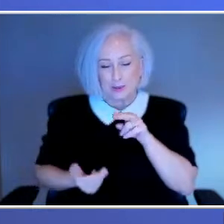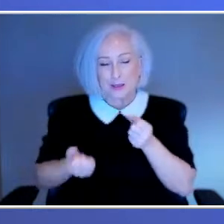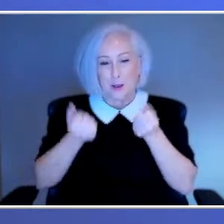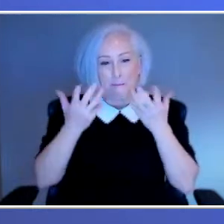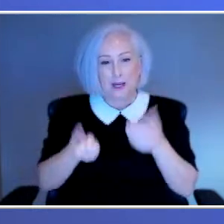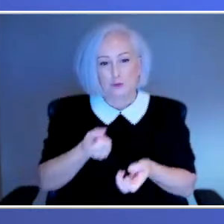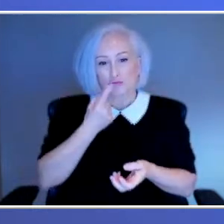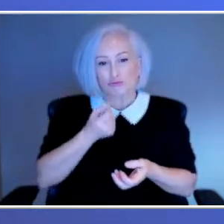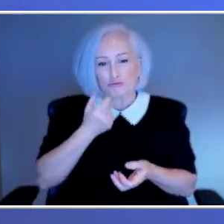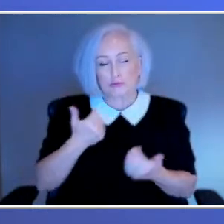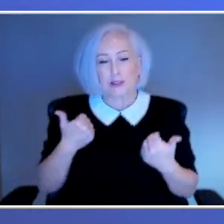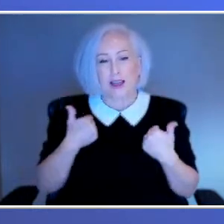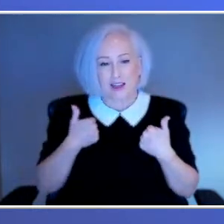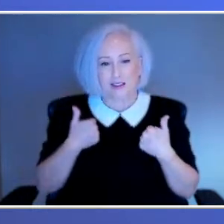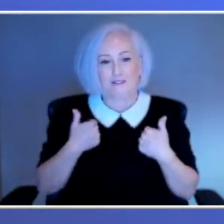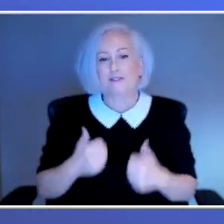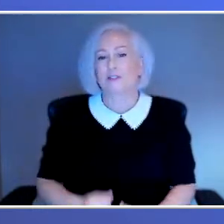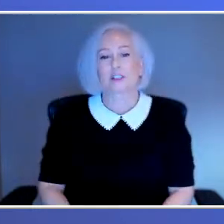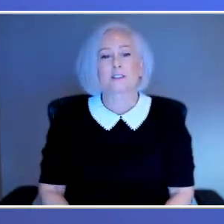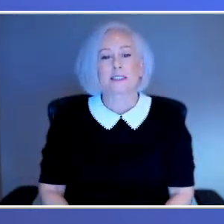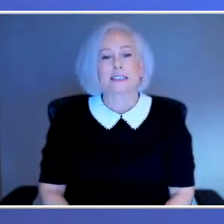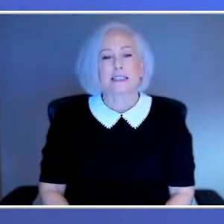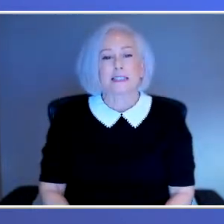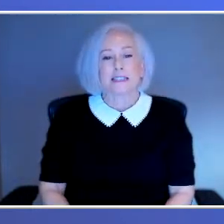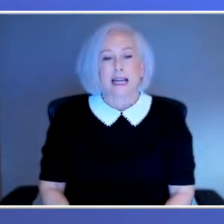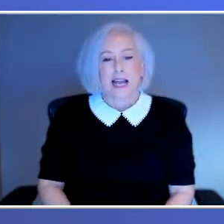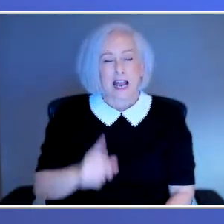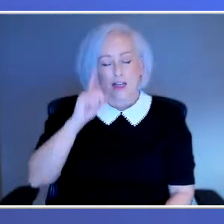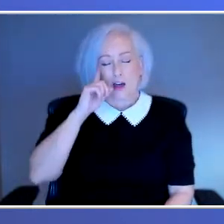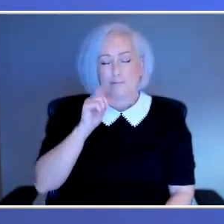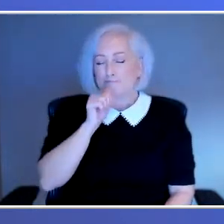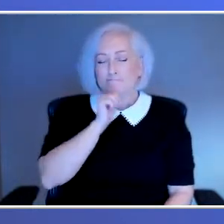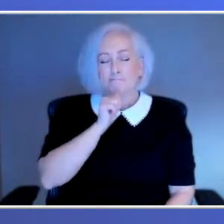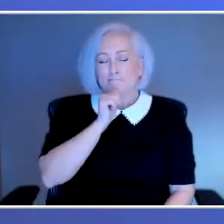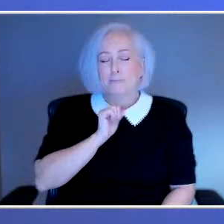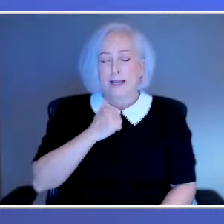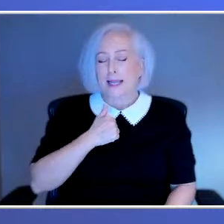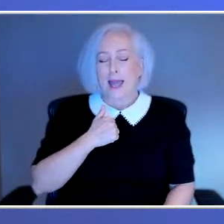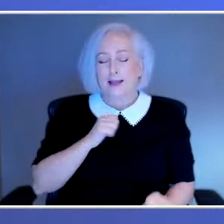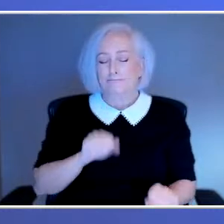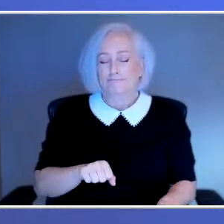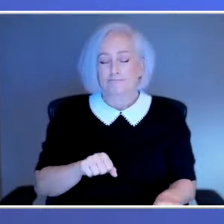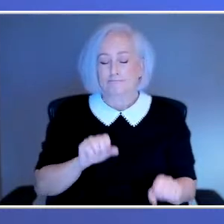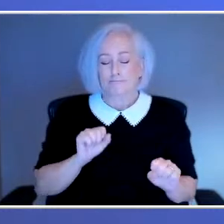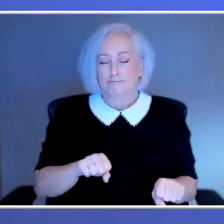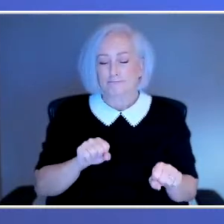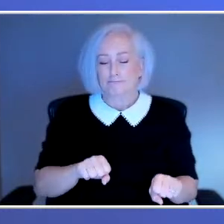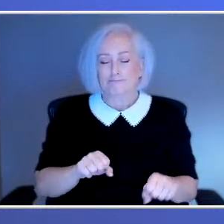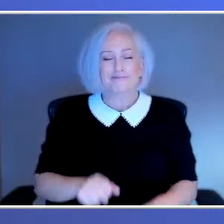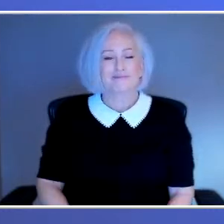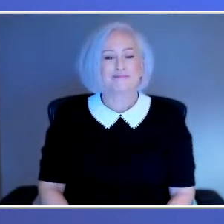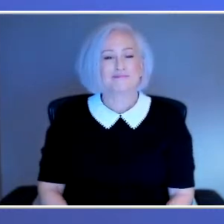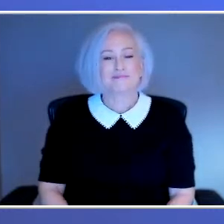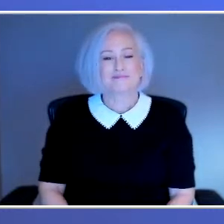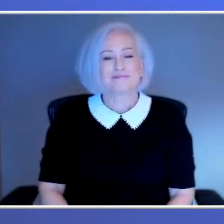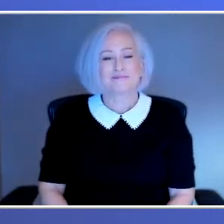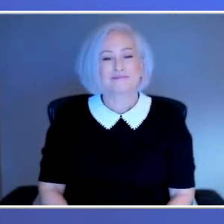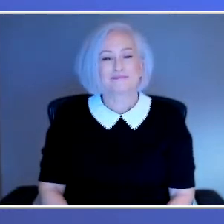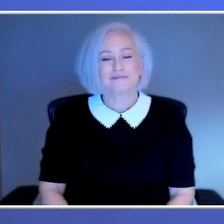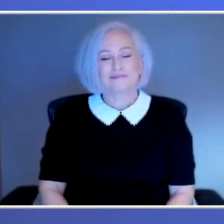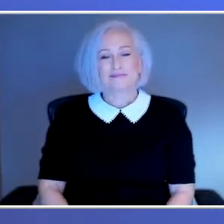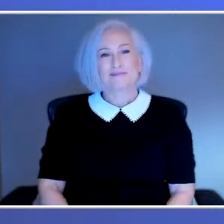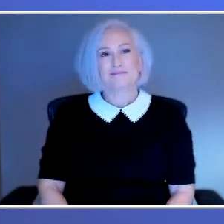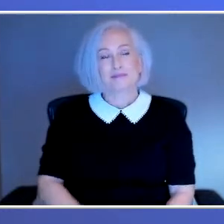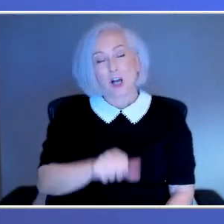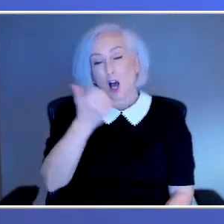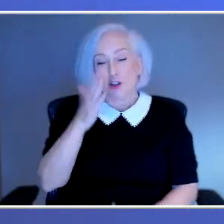of was being that strong person. I got this, it'll be fine. And other than that, I think that